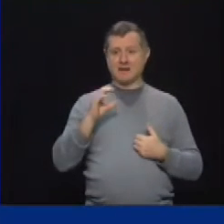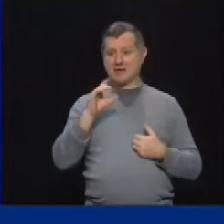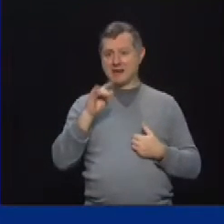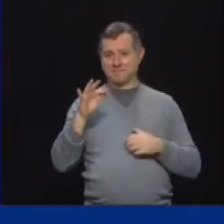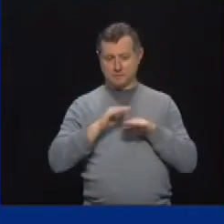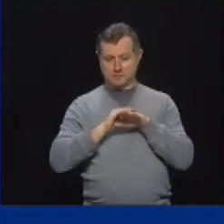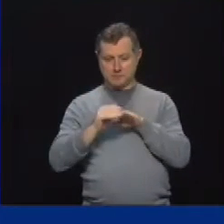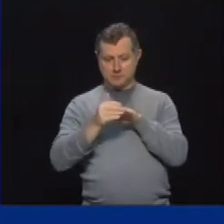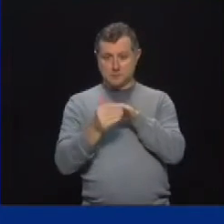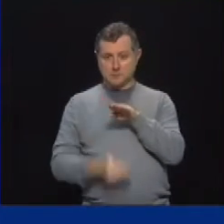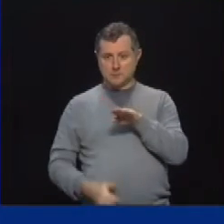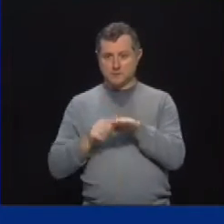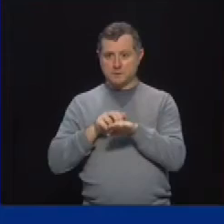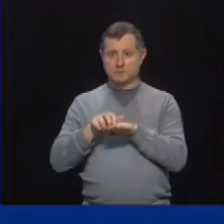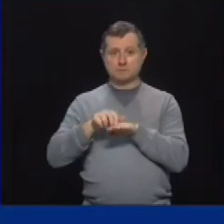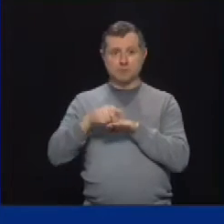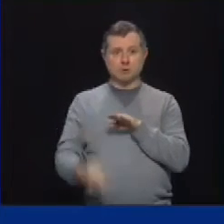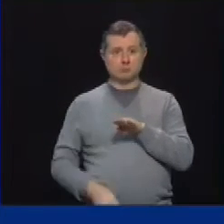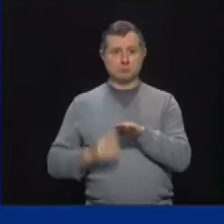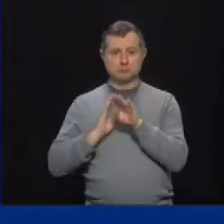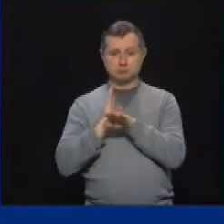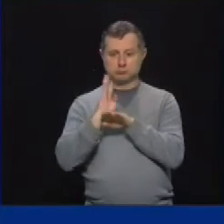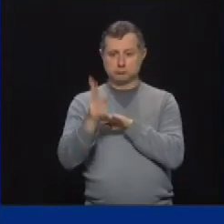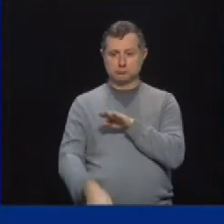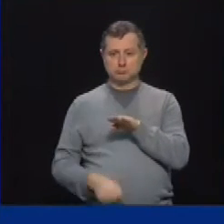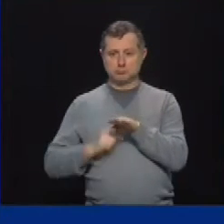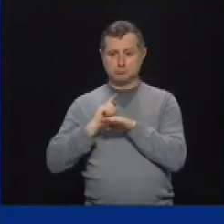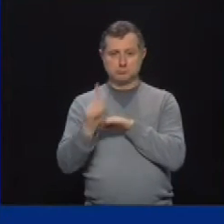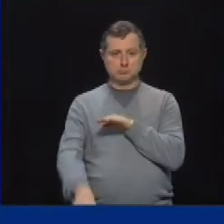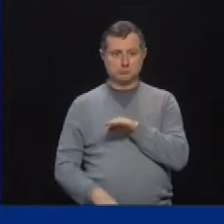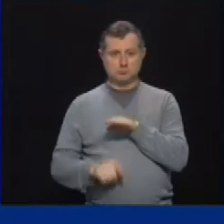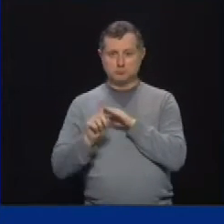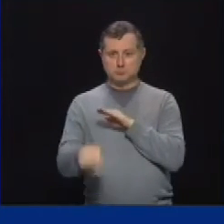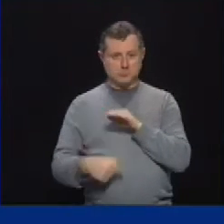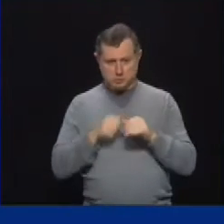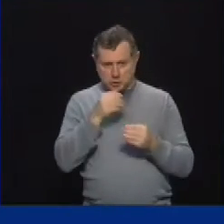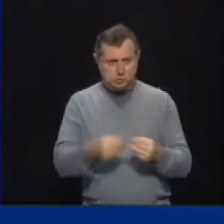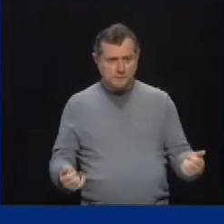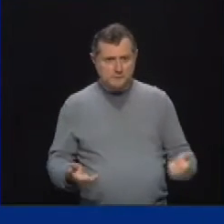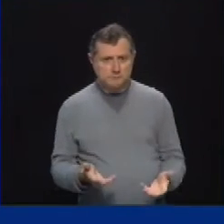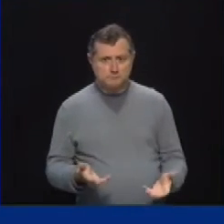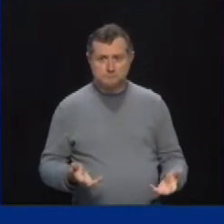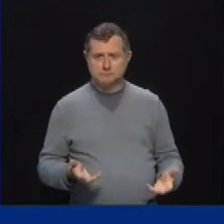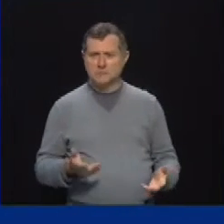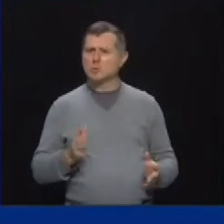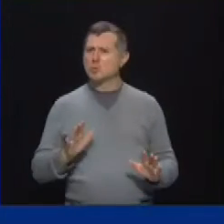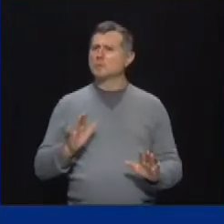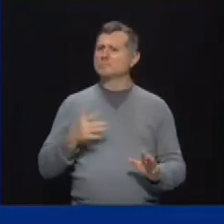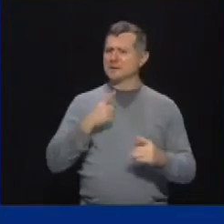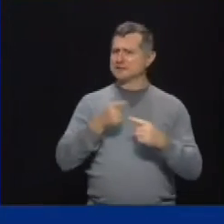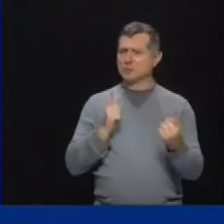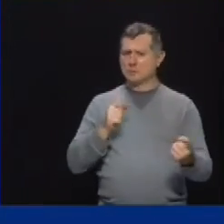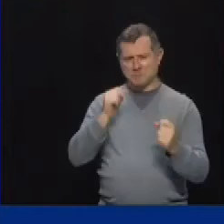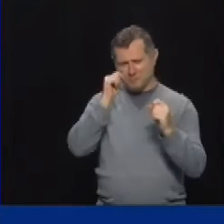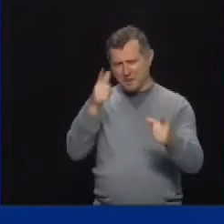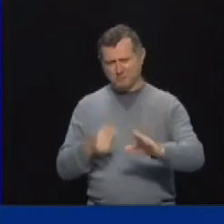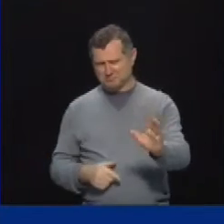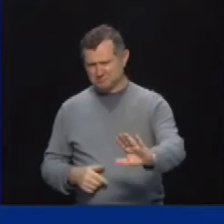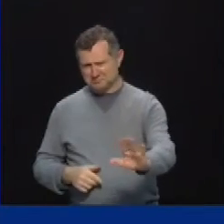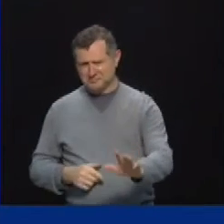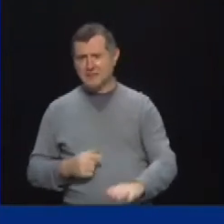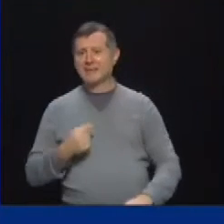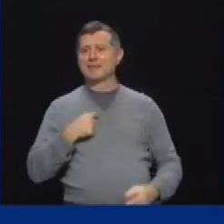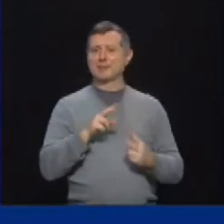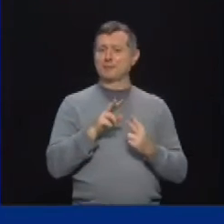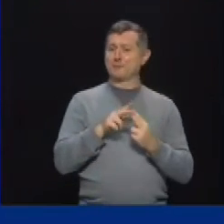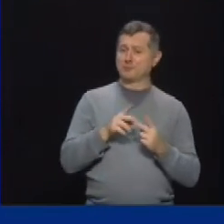So I don't agree that there was a surprise element to that, not knowing the terms. Well, the terms were you're either going to extend the moratorium or you're